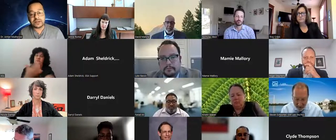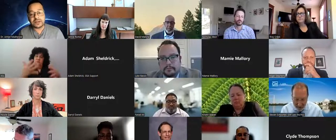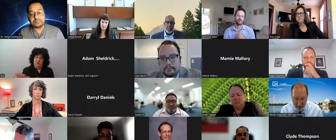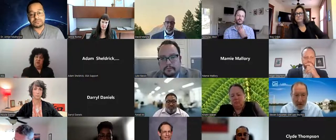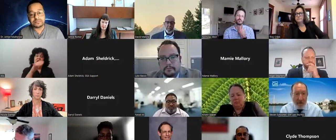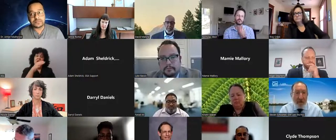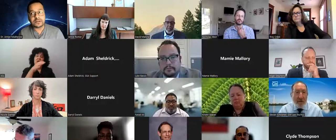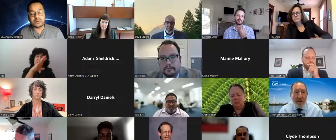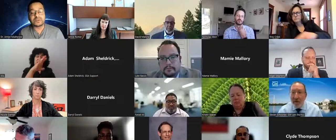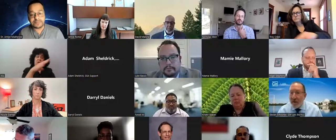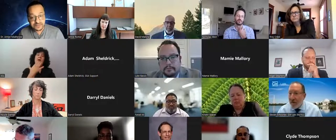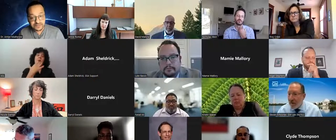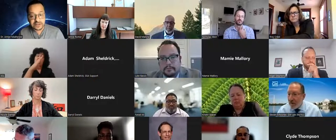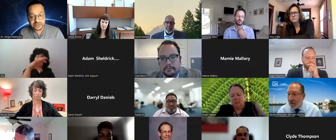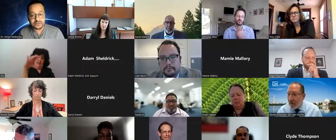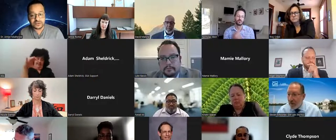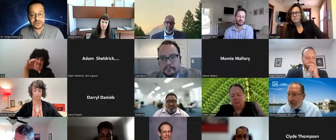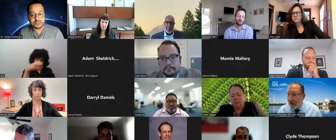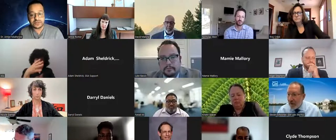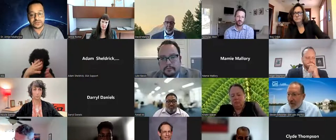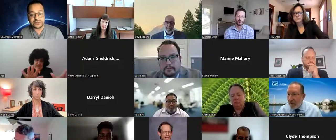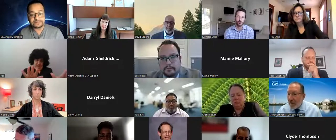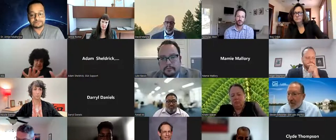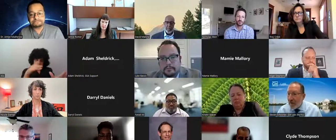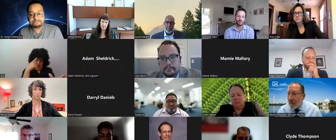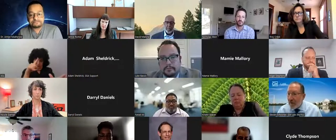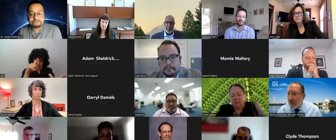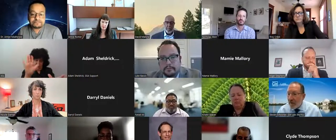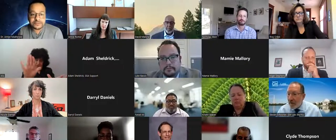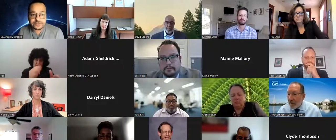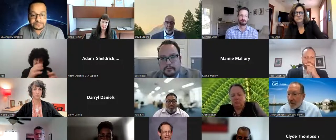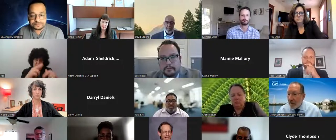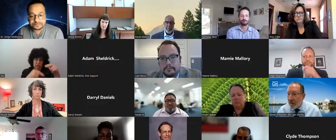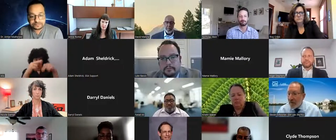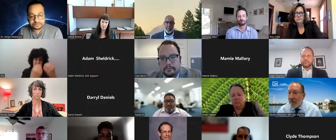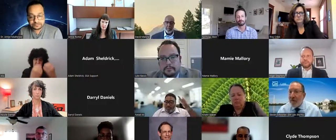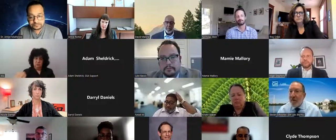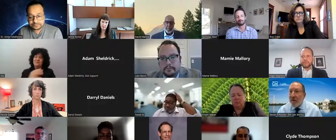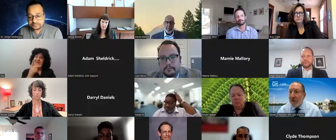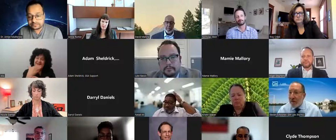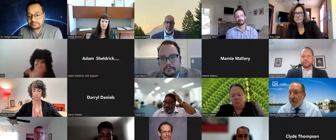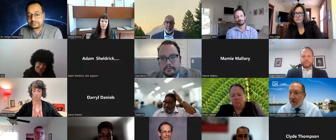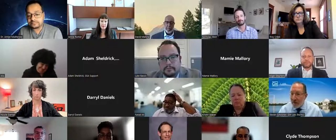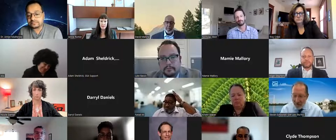having come up with a specification for construction materials. Thank you.